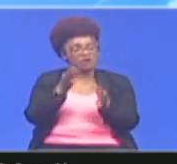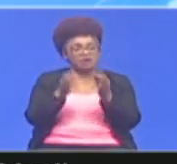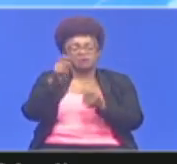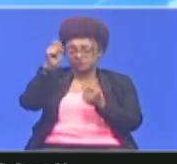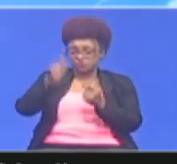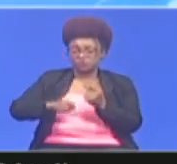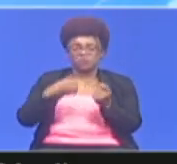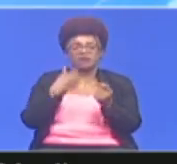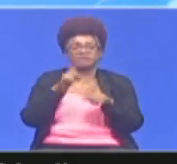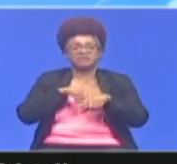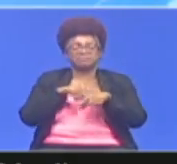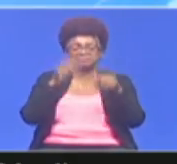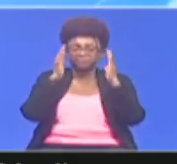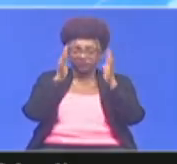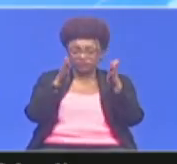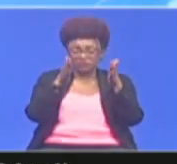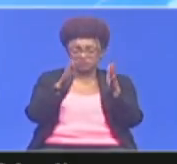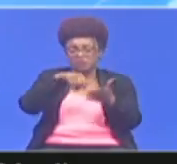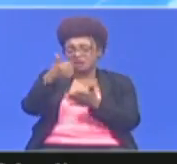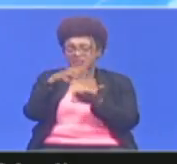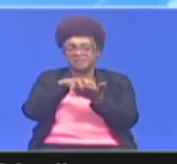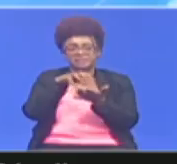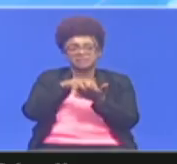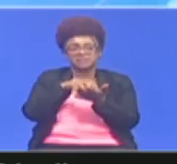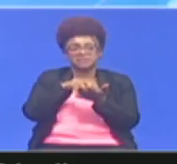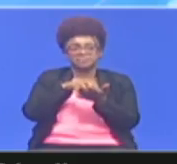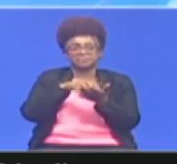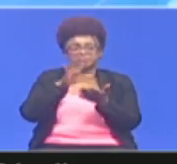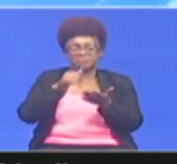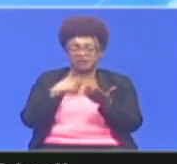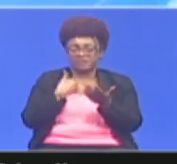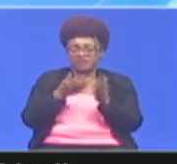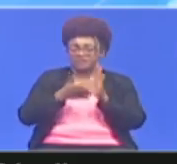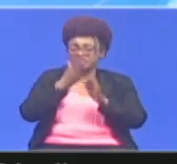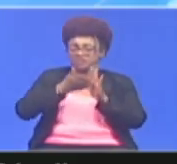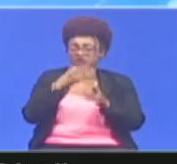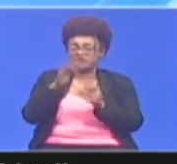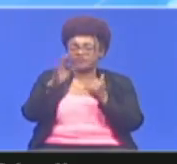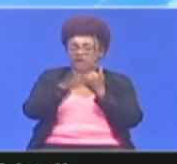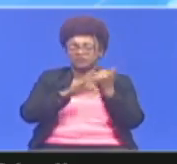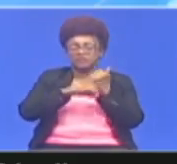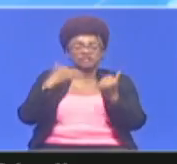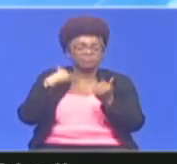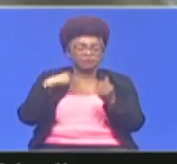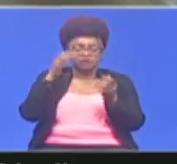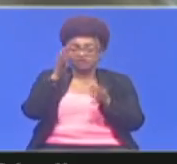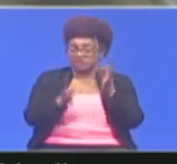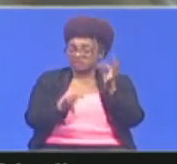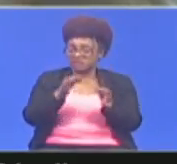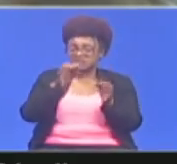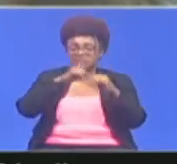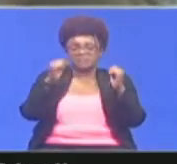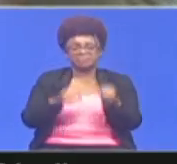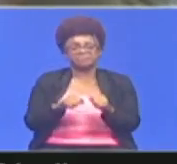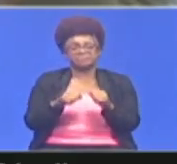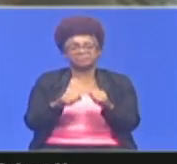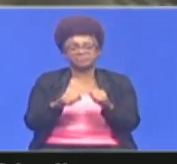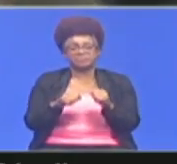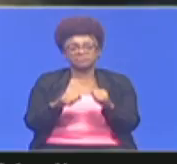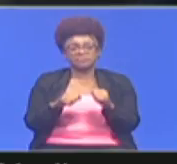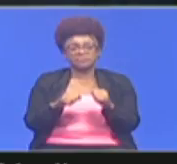have time to focus on high-level cases, thereby increasing the efficiency of the country's criminal justice system.